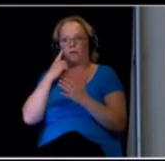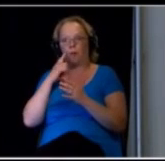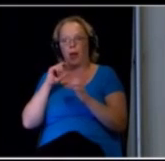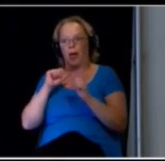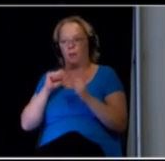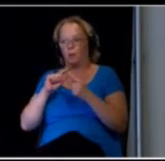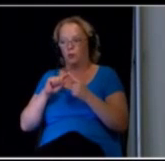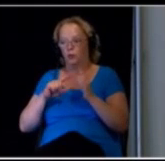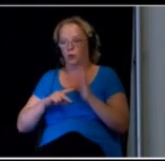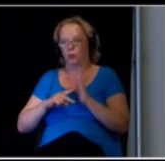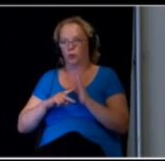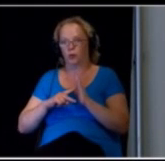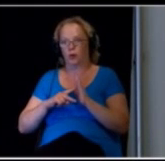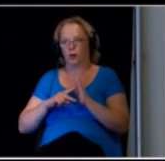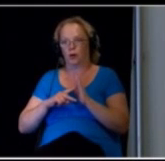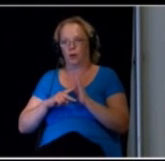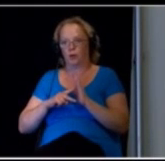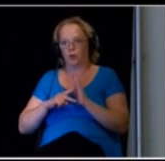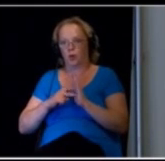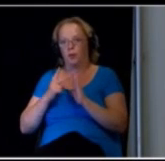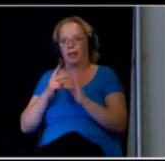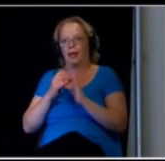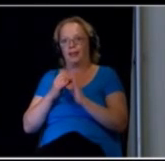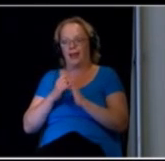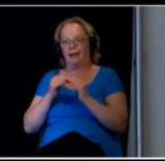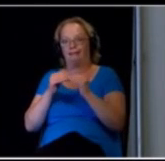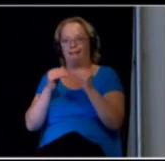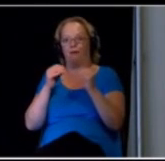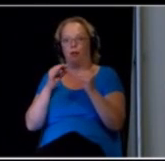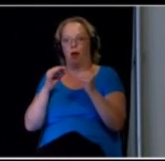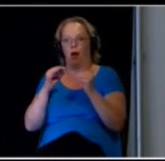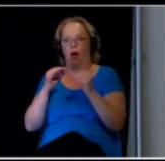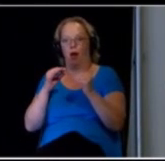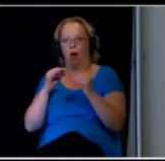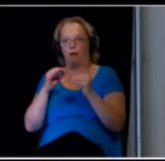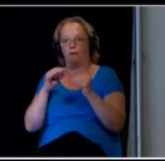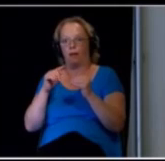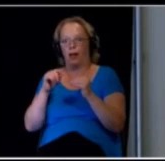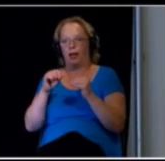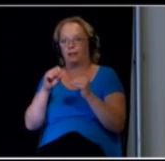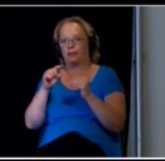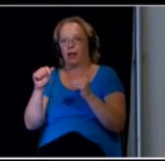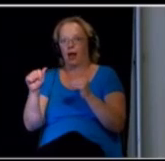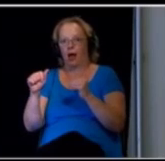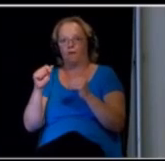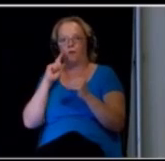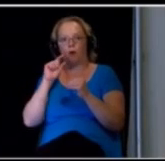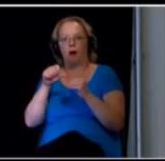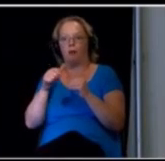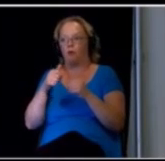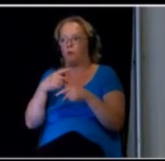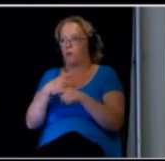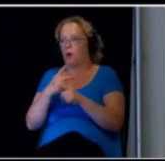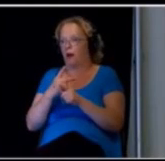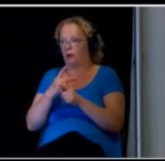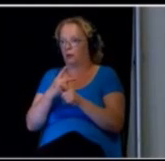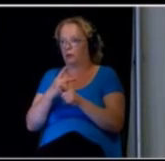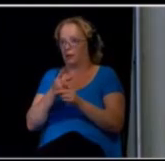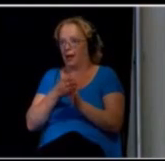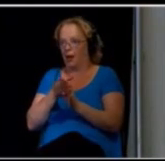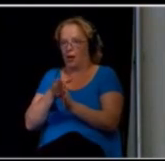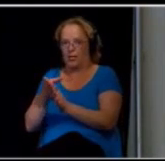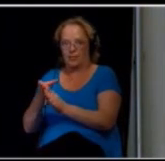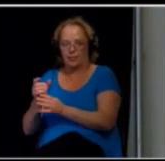this level of share for Tesla in other product segments. Yeah.